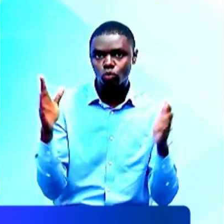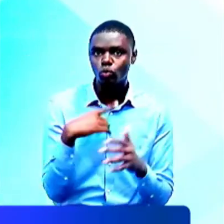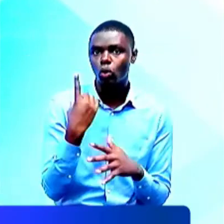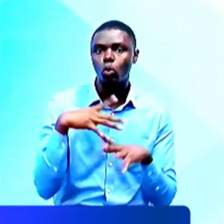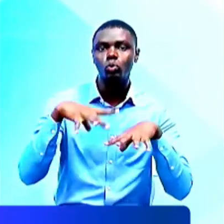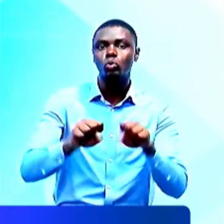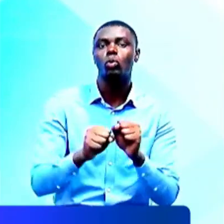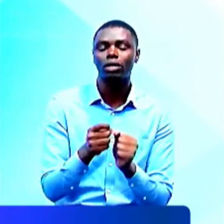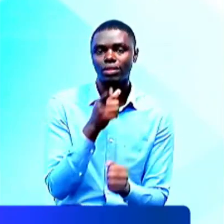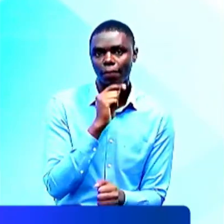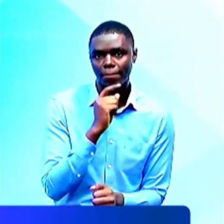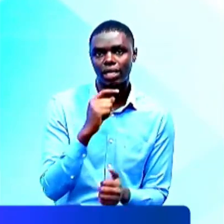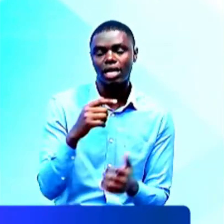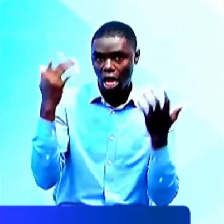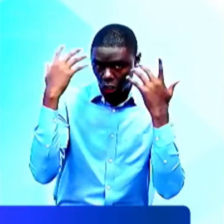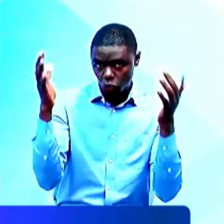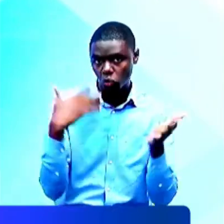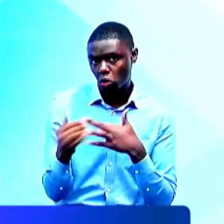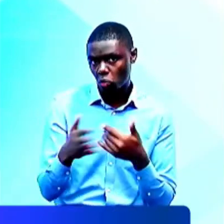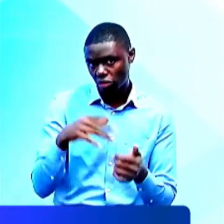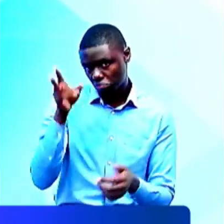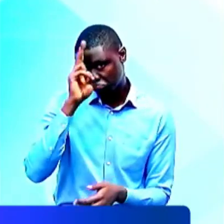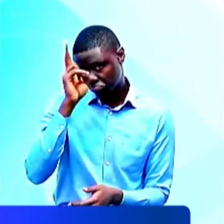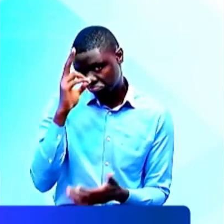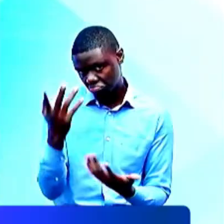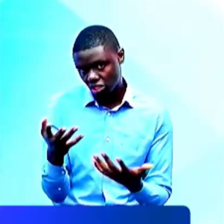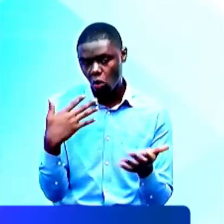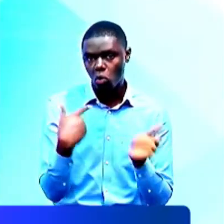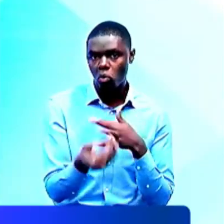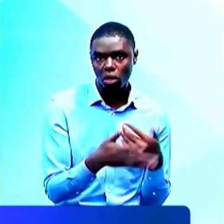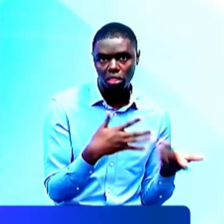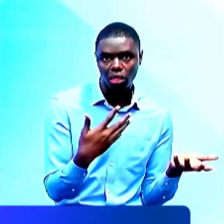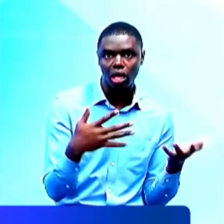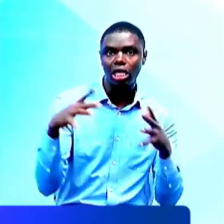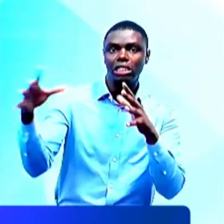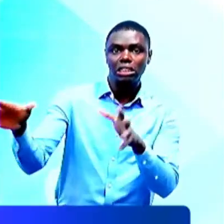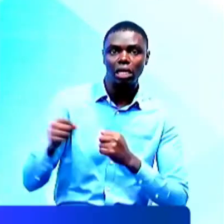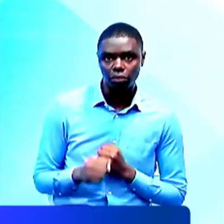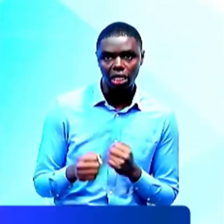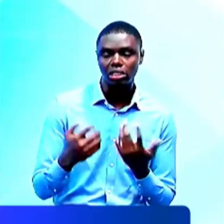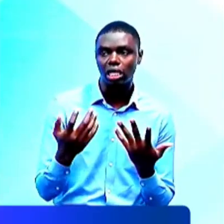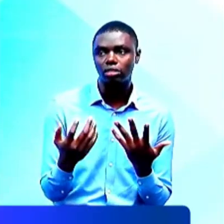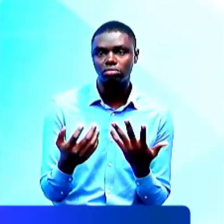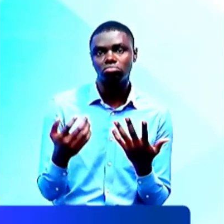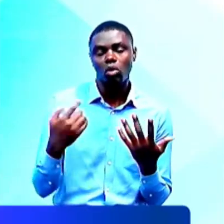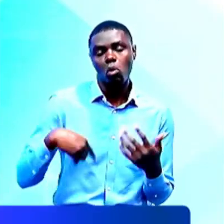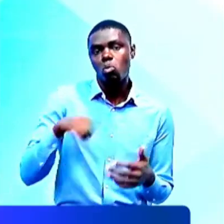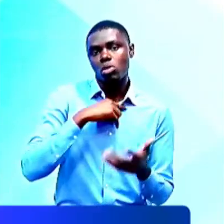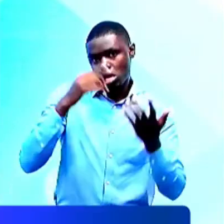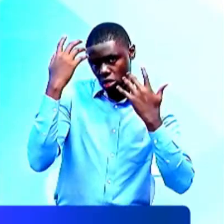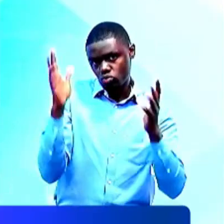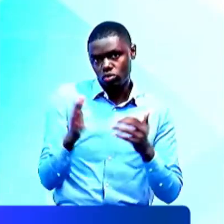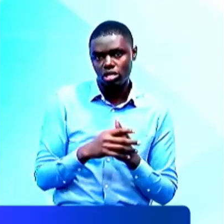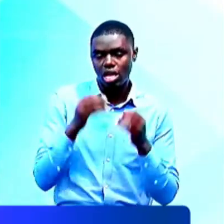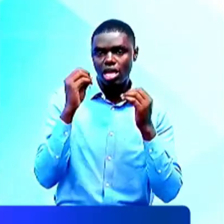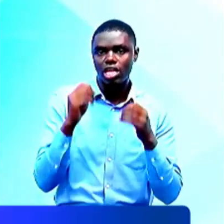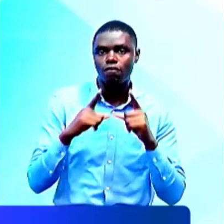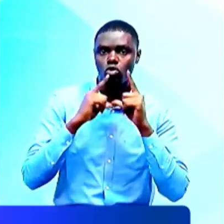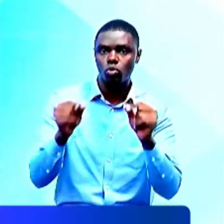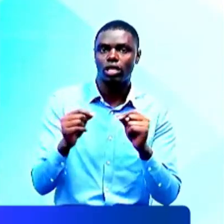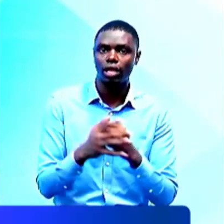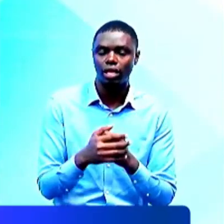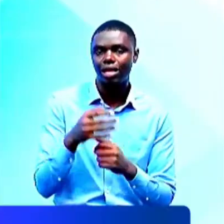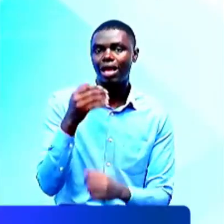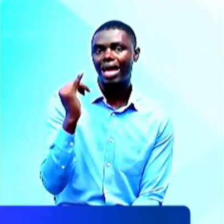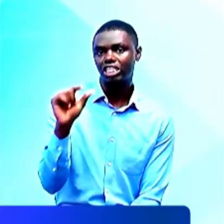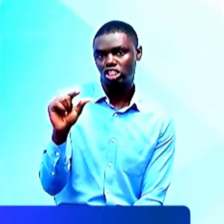the guy. We don't know whether they were police officers or whether they were abductors. Yeah. We still don't know. So if you tell the